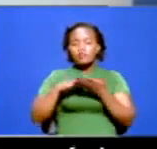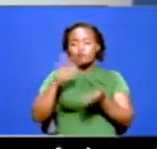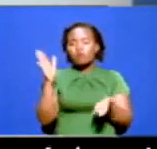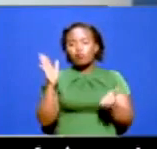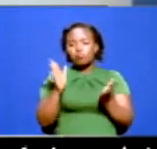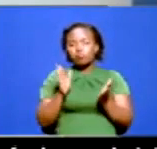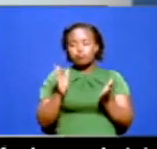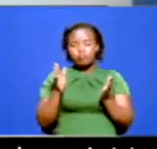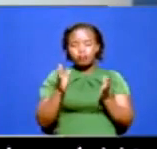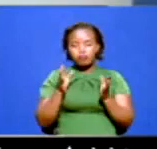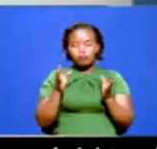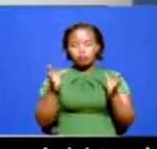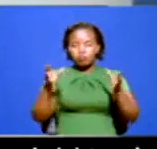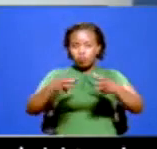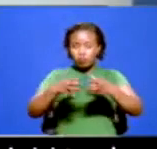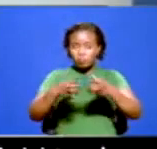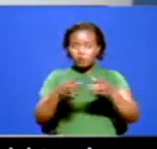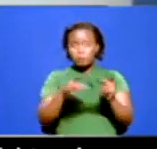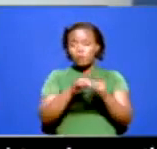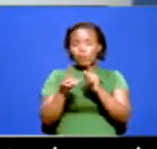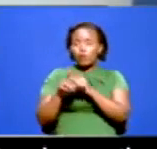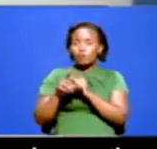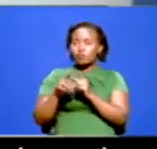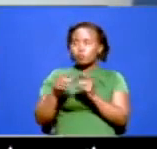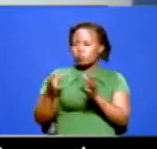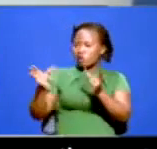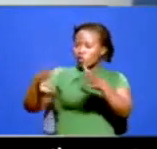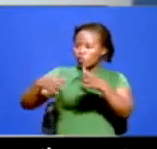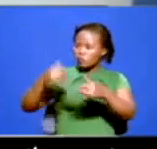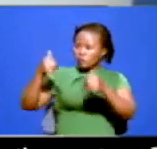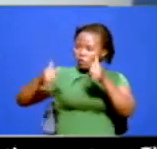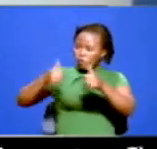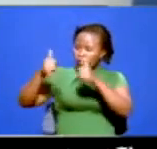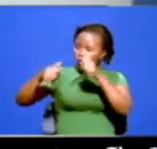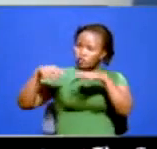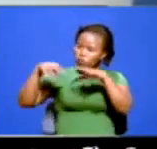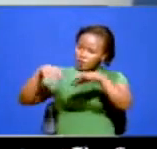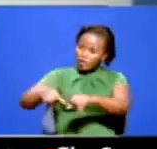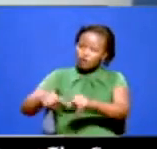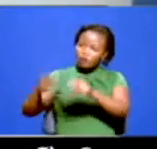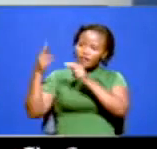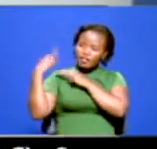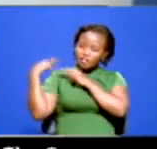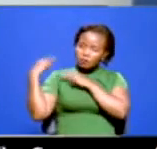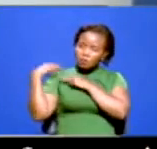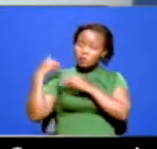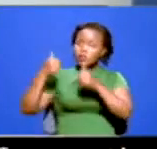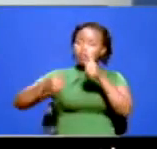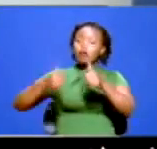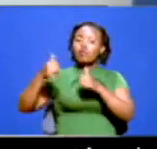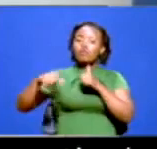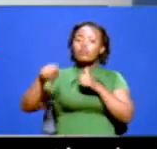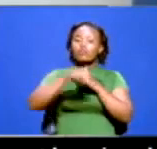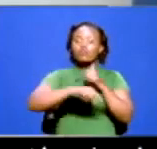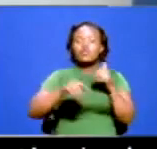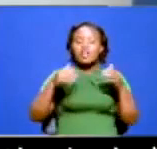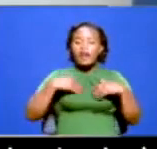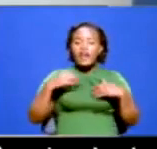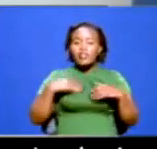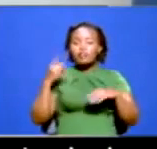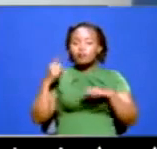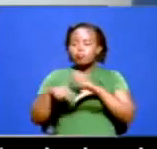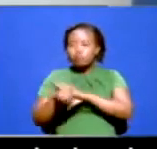multi-dimensional force, a force that will be able to undertake the tasks that we undertook ourselves when we went to Sierra